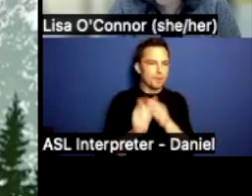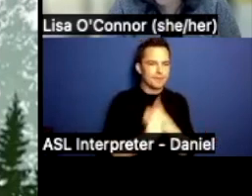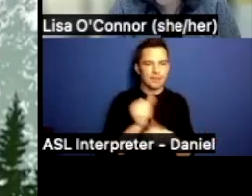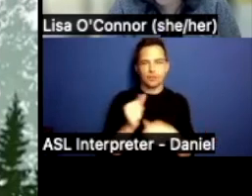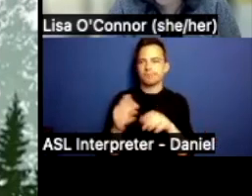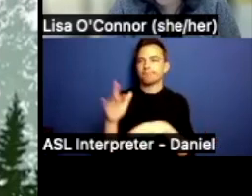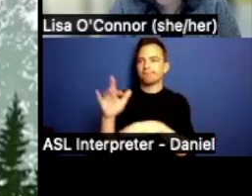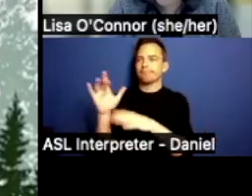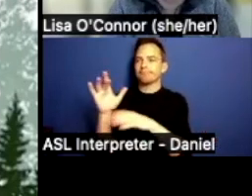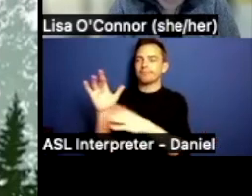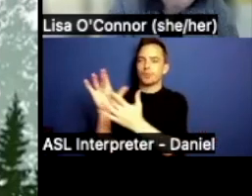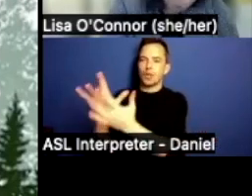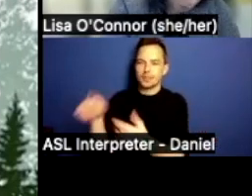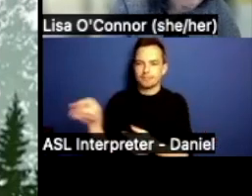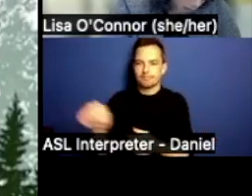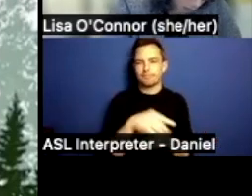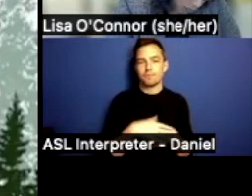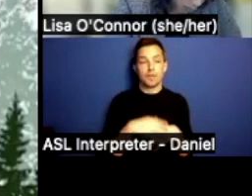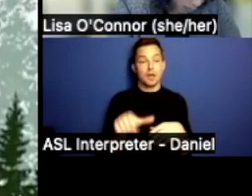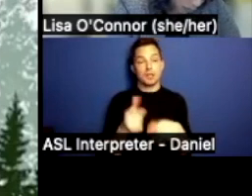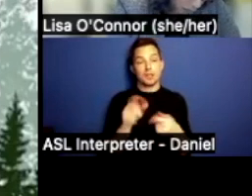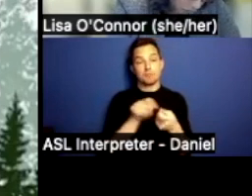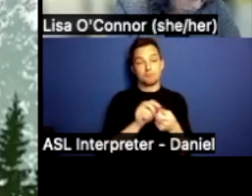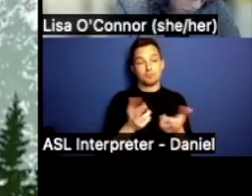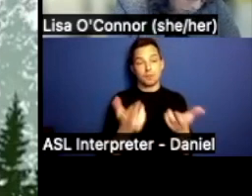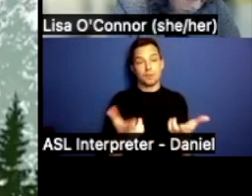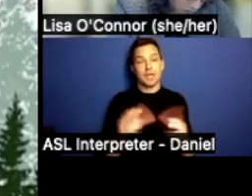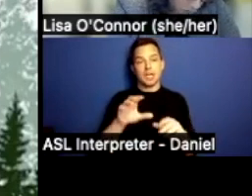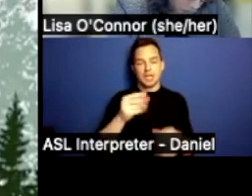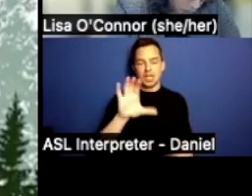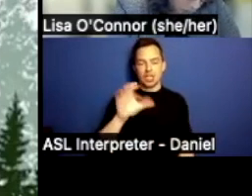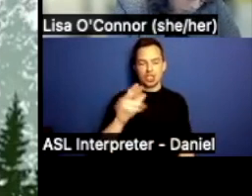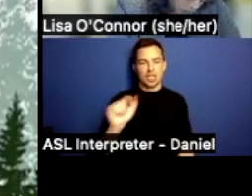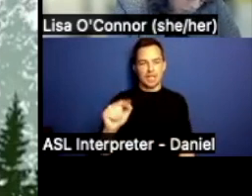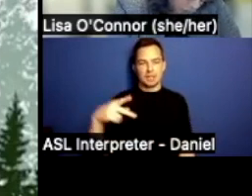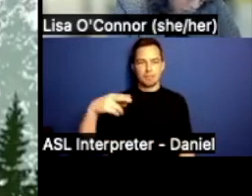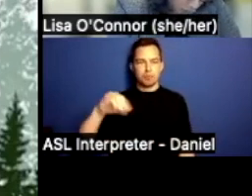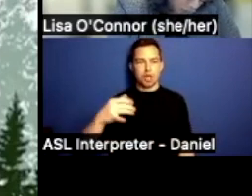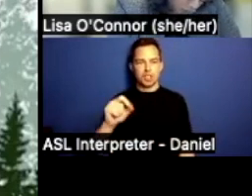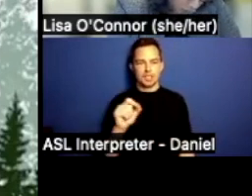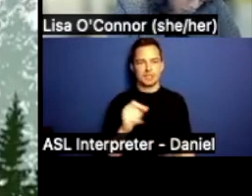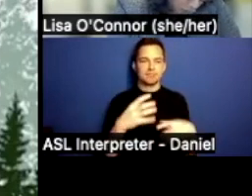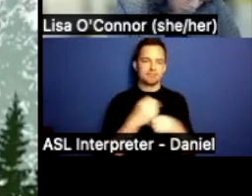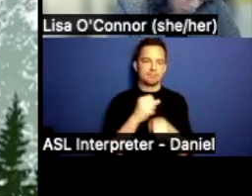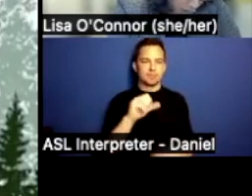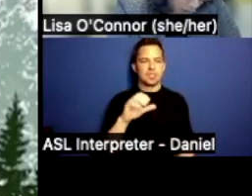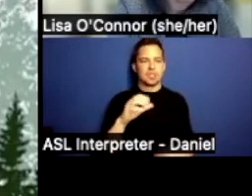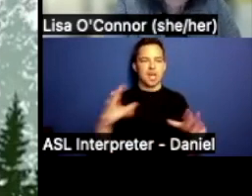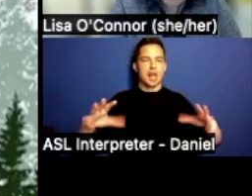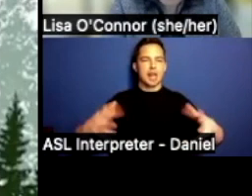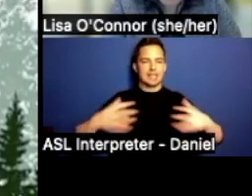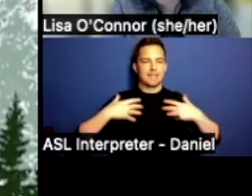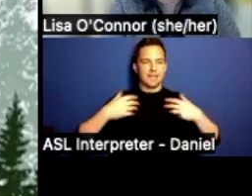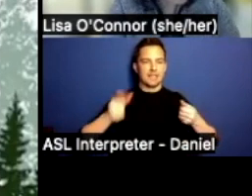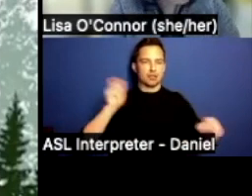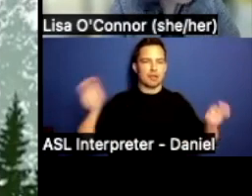that overlaps with this particular recommendation is the CHAT project, which stands for the Collective Healing and Transformation